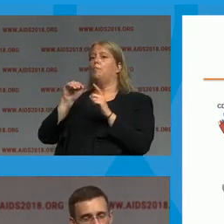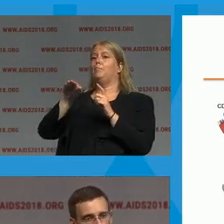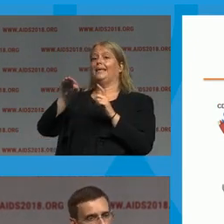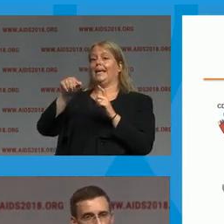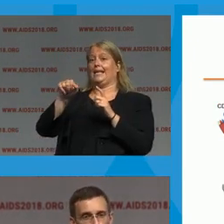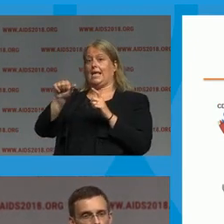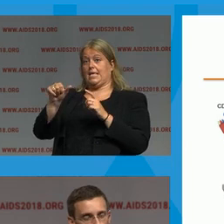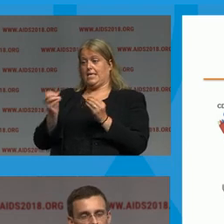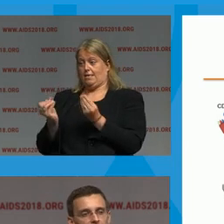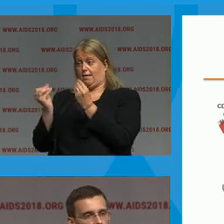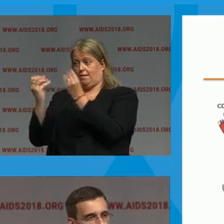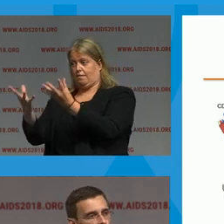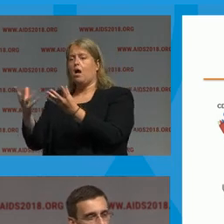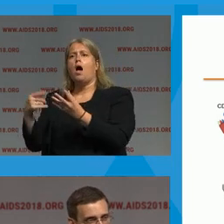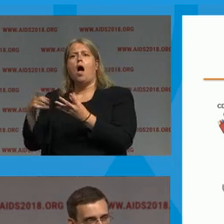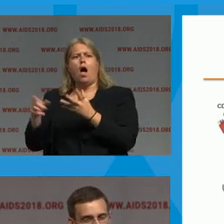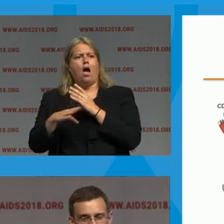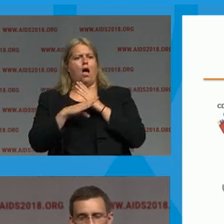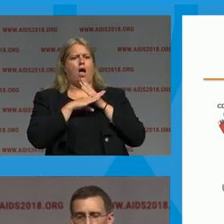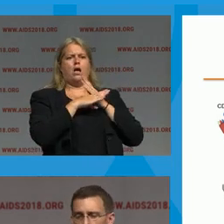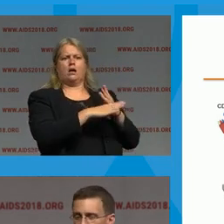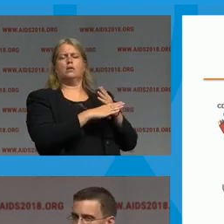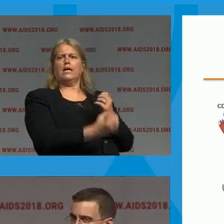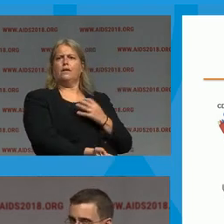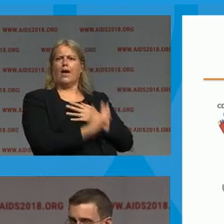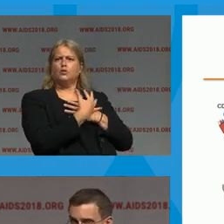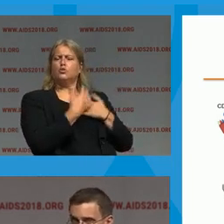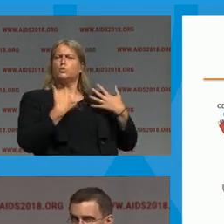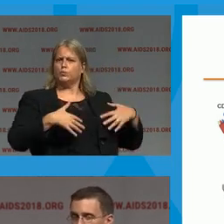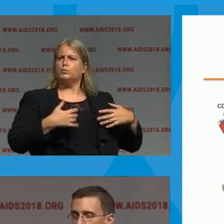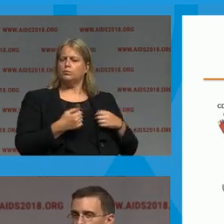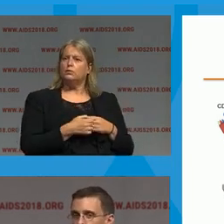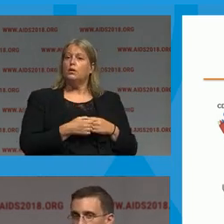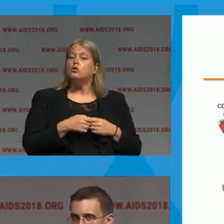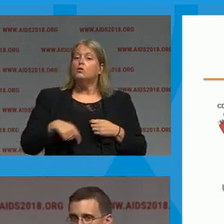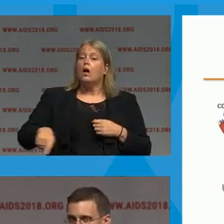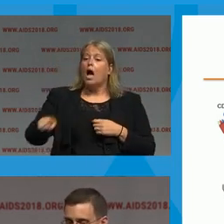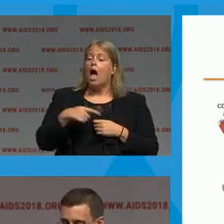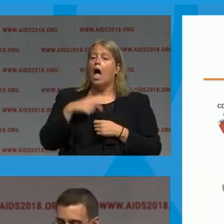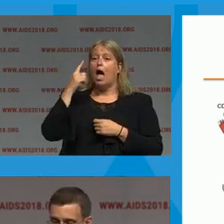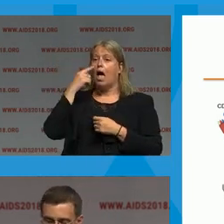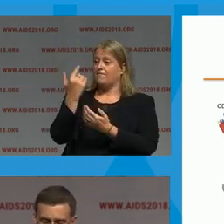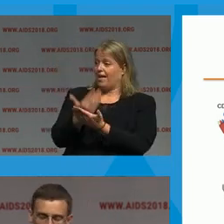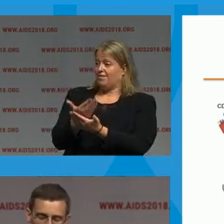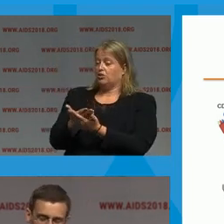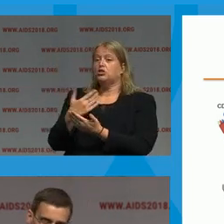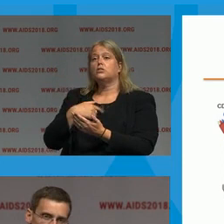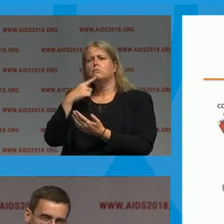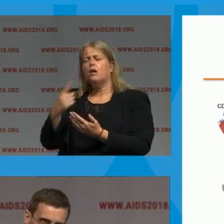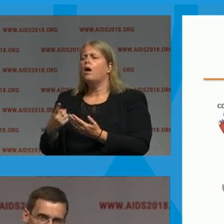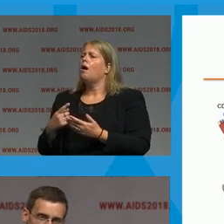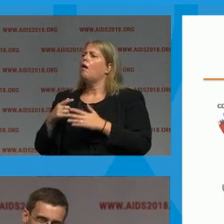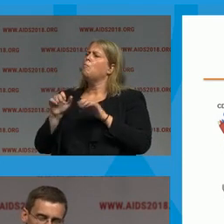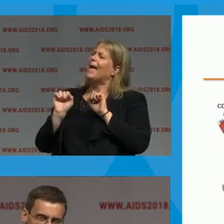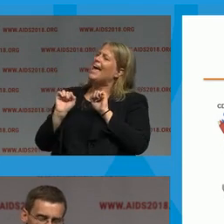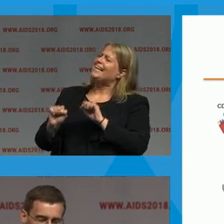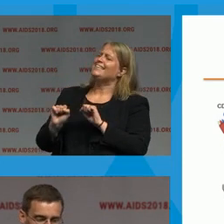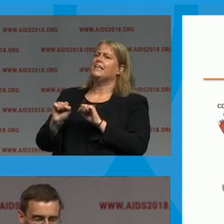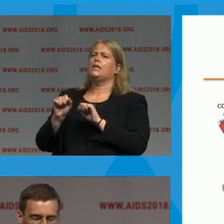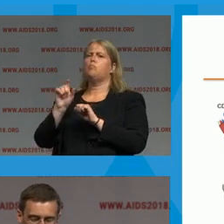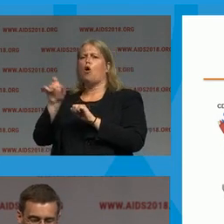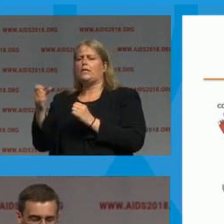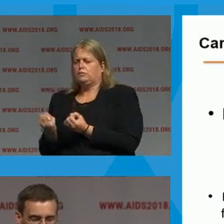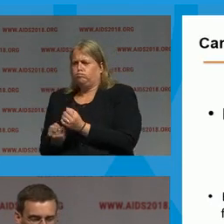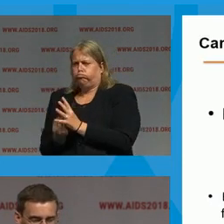they're very potently protected from infection. So we have compelling evidence that if we can elicit these antibodies, we will probably have a vaccine